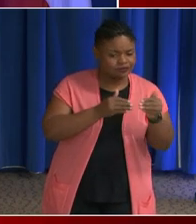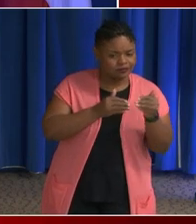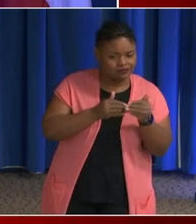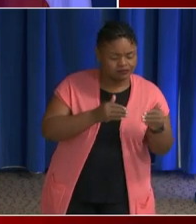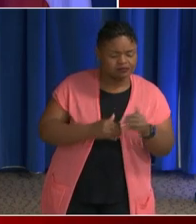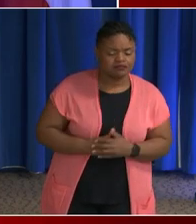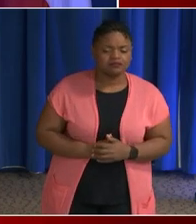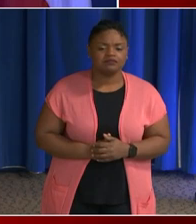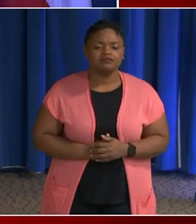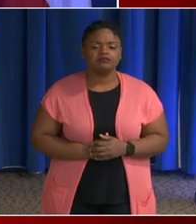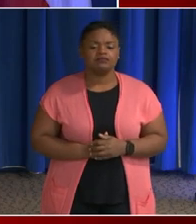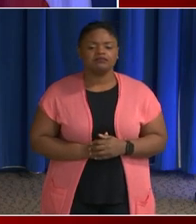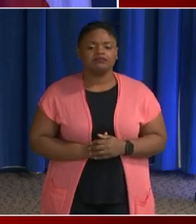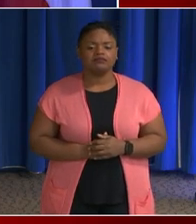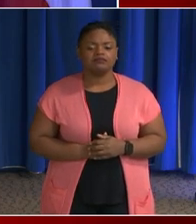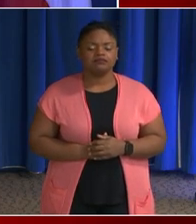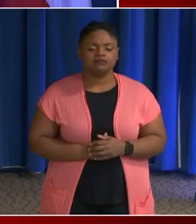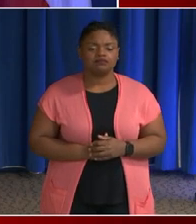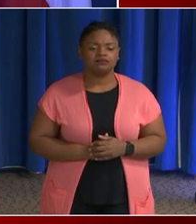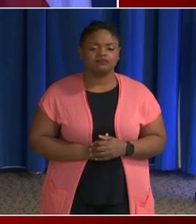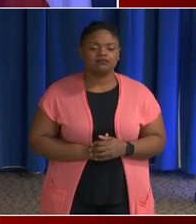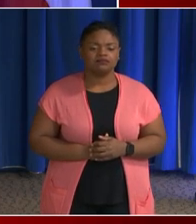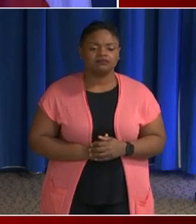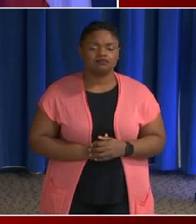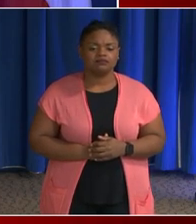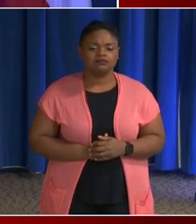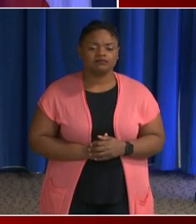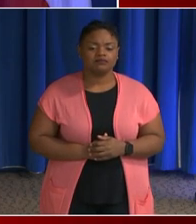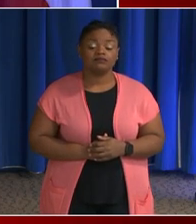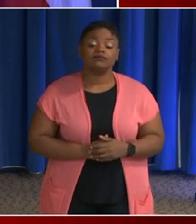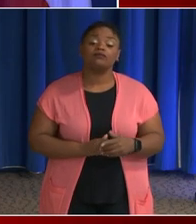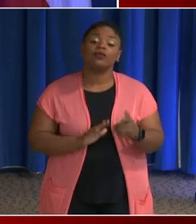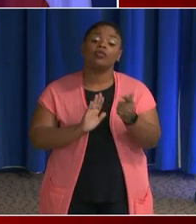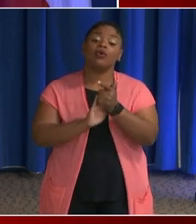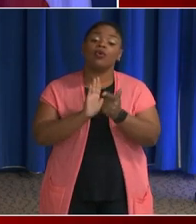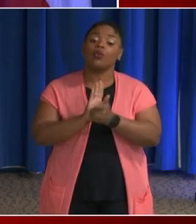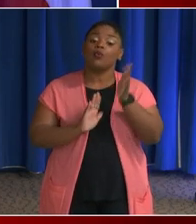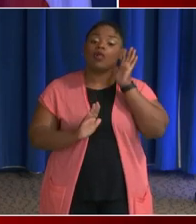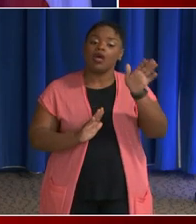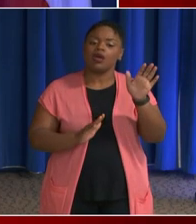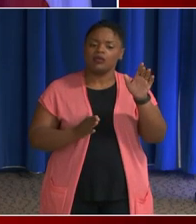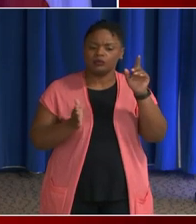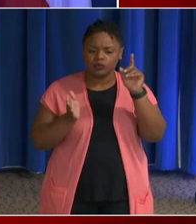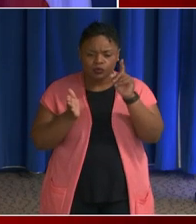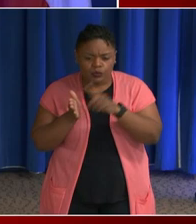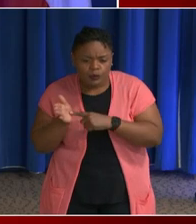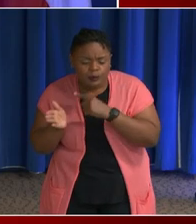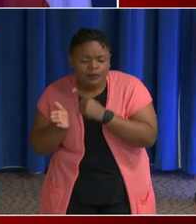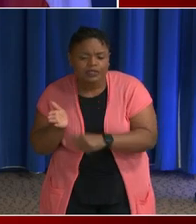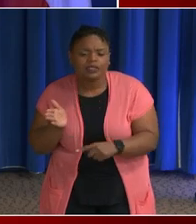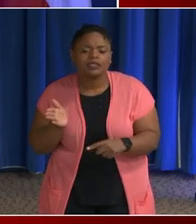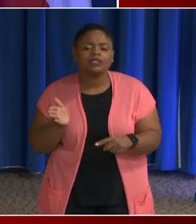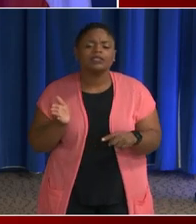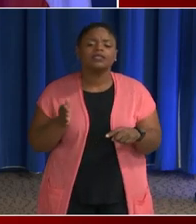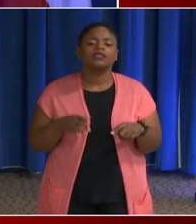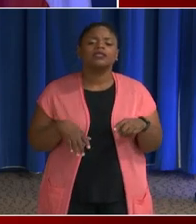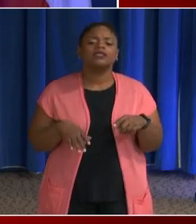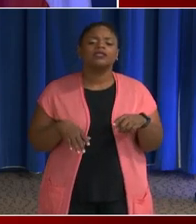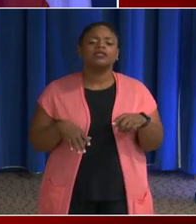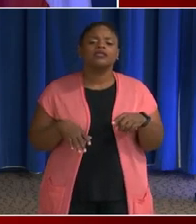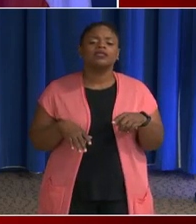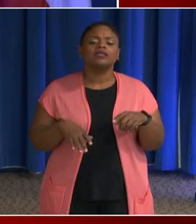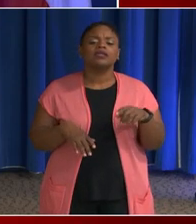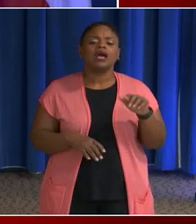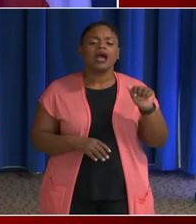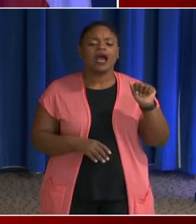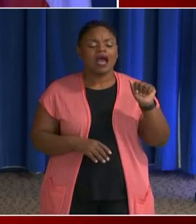or adverse action. The legislation would repeal a anti-mask law